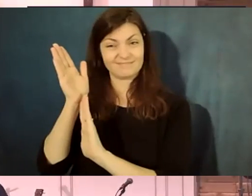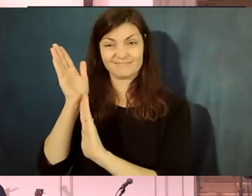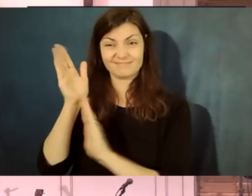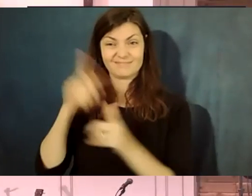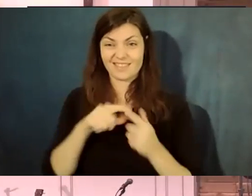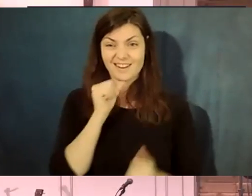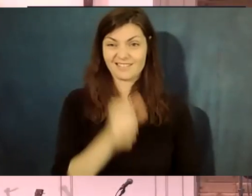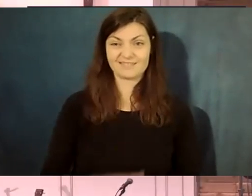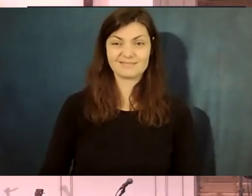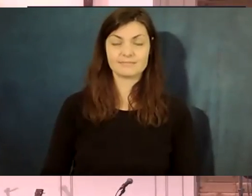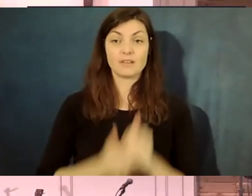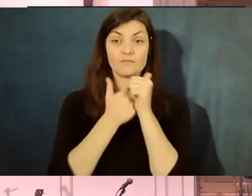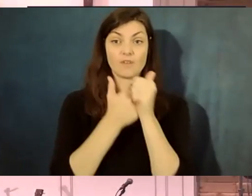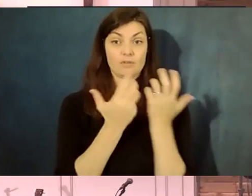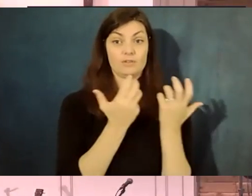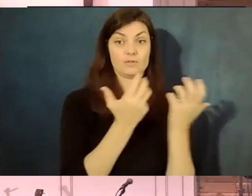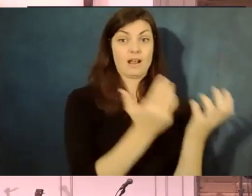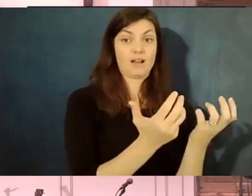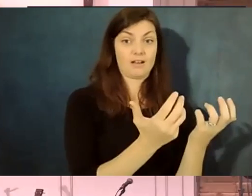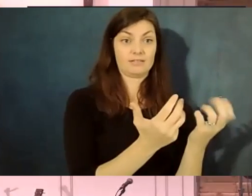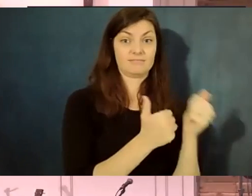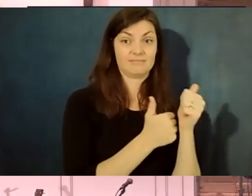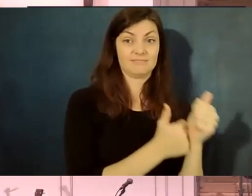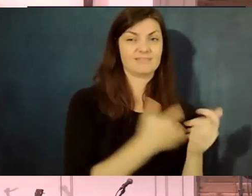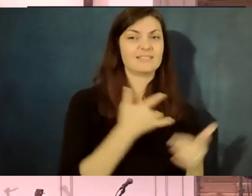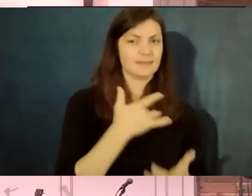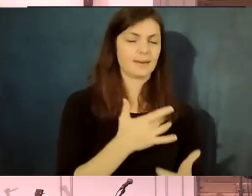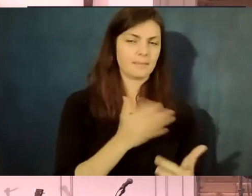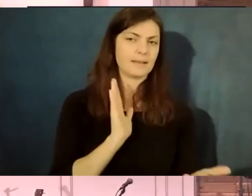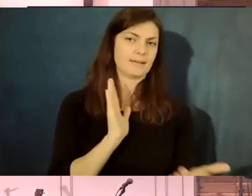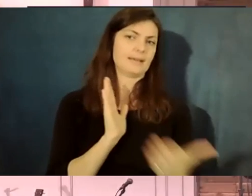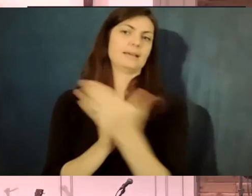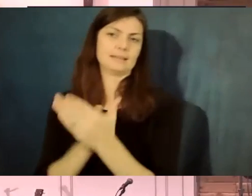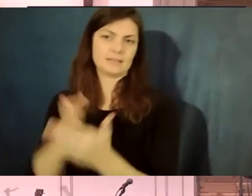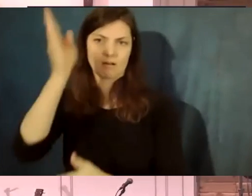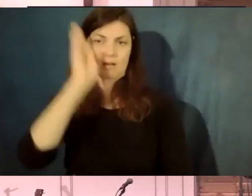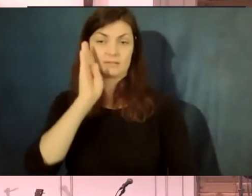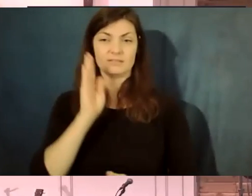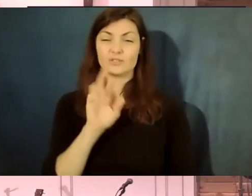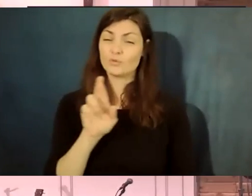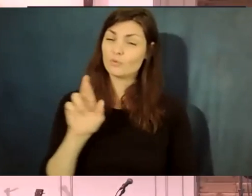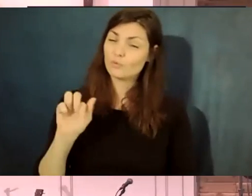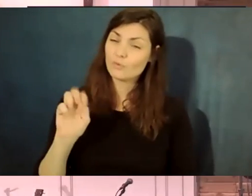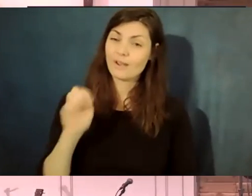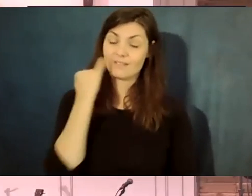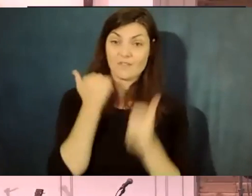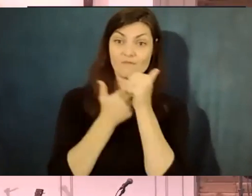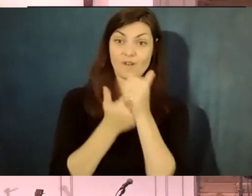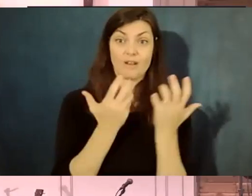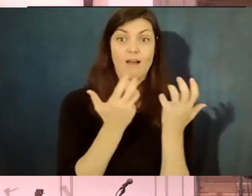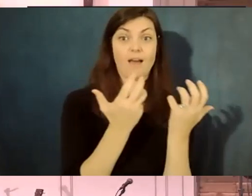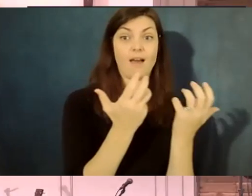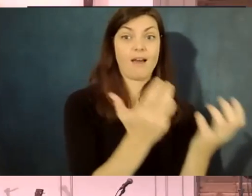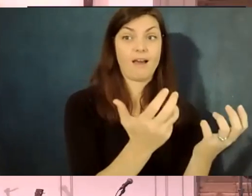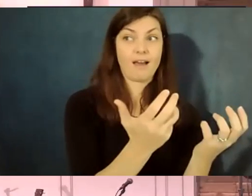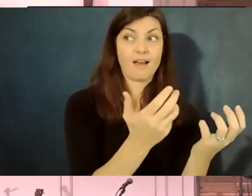Following the crowd is usually going against God's direction. It is rare that when you follow the crowd, you're following the